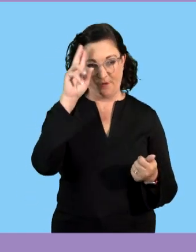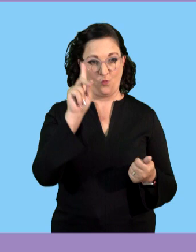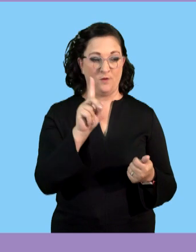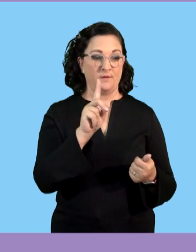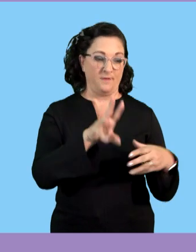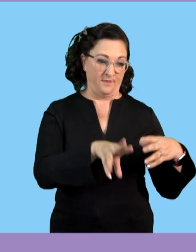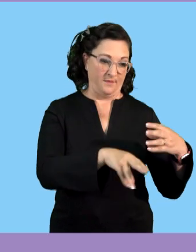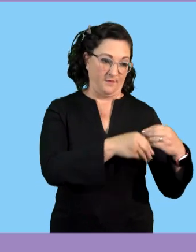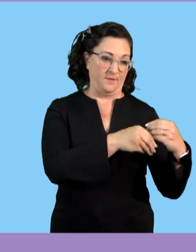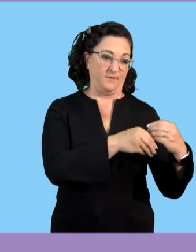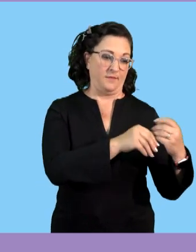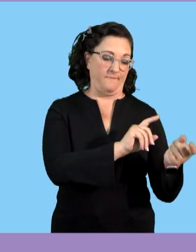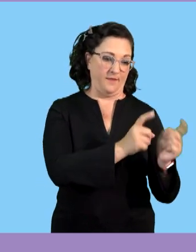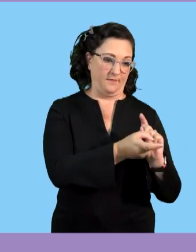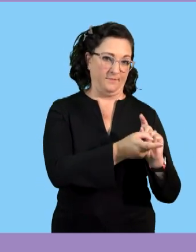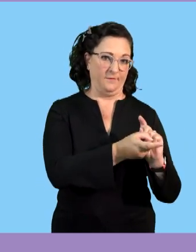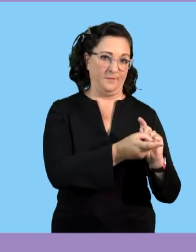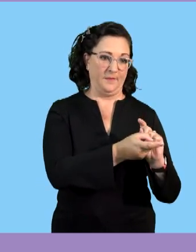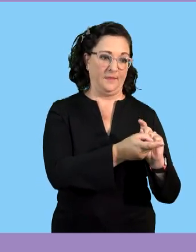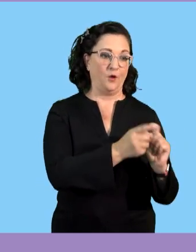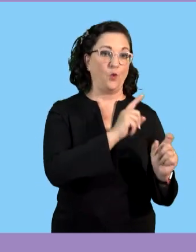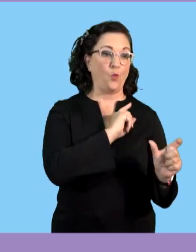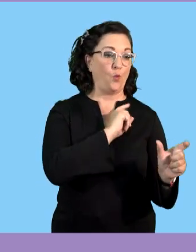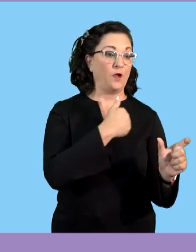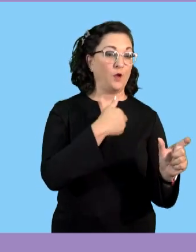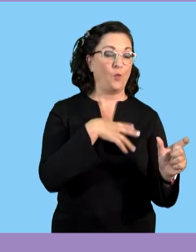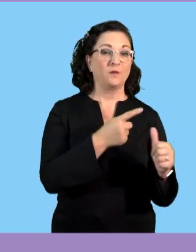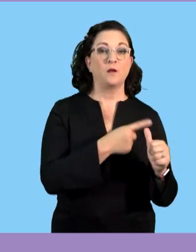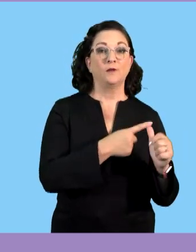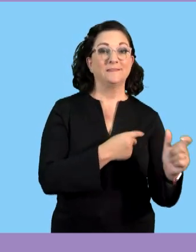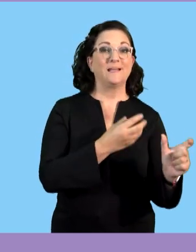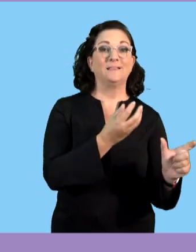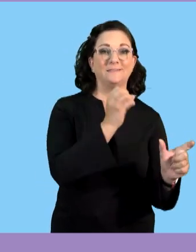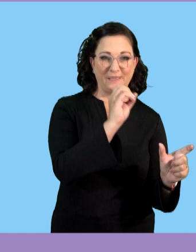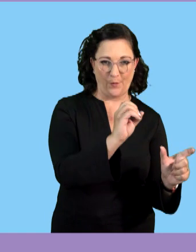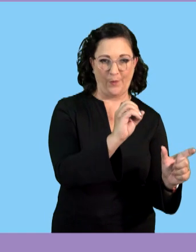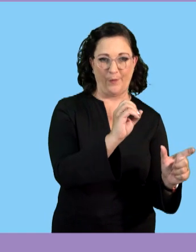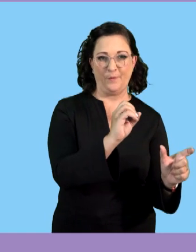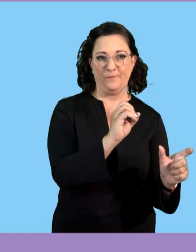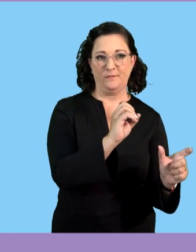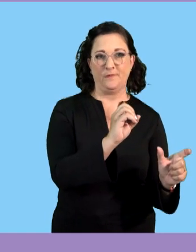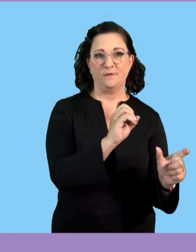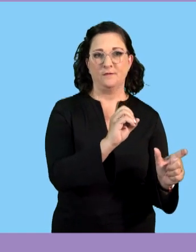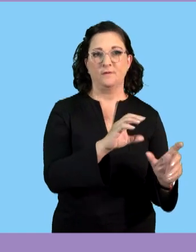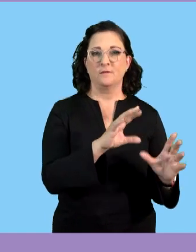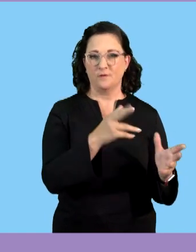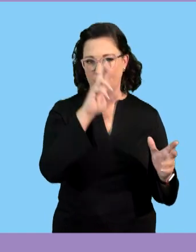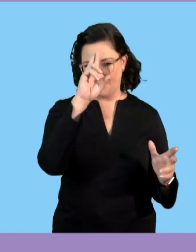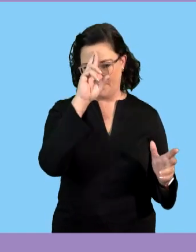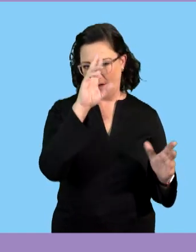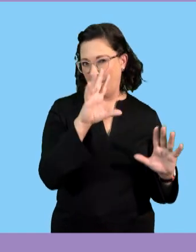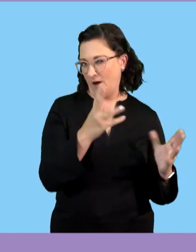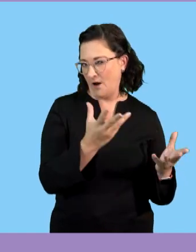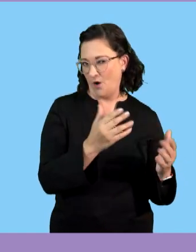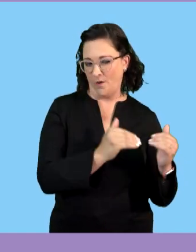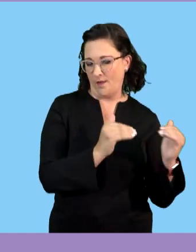the additive inverse is the number that you add to another number to get 0. And remember how we use that additive inverse to solve